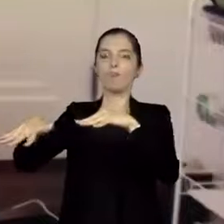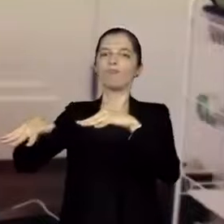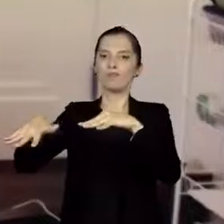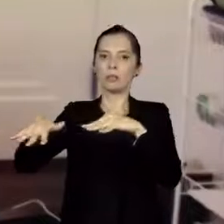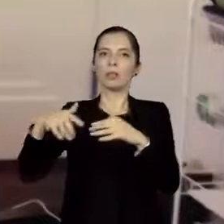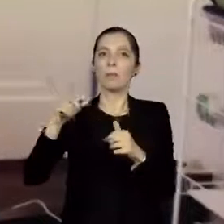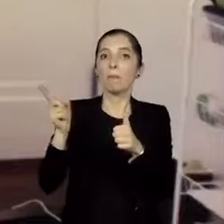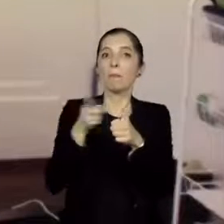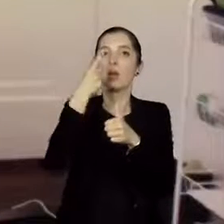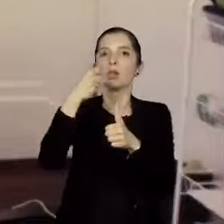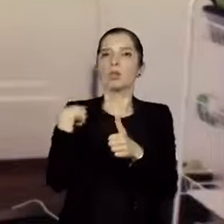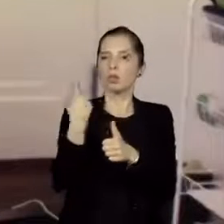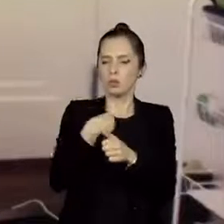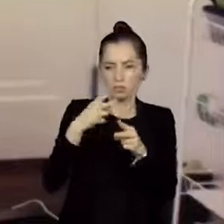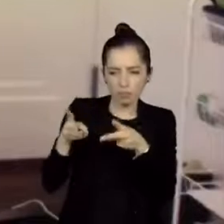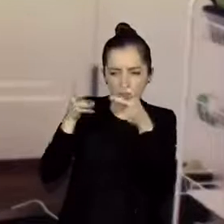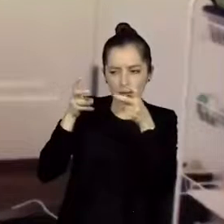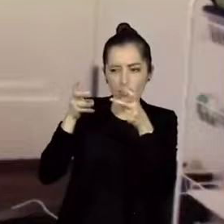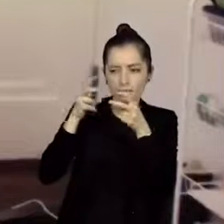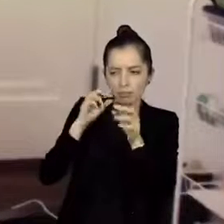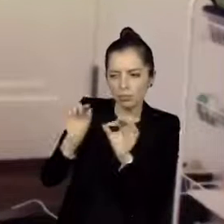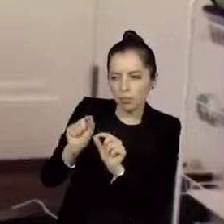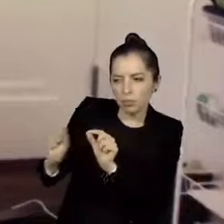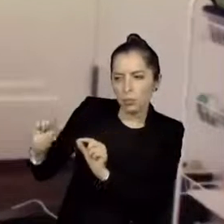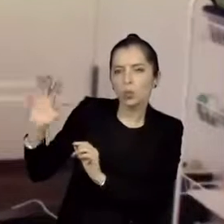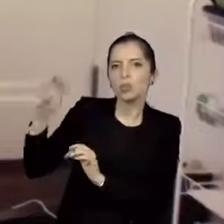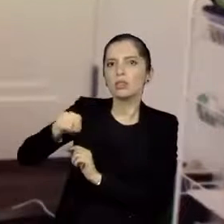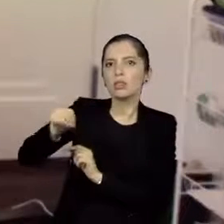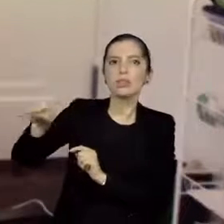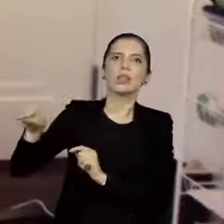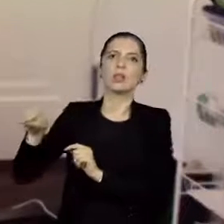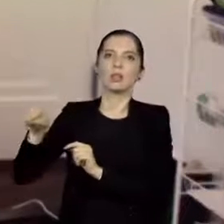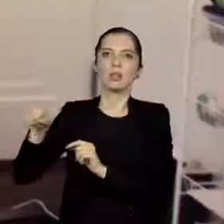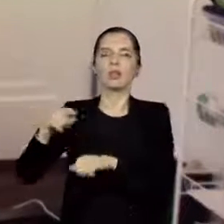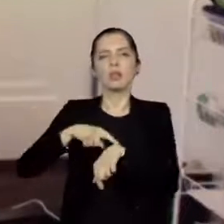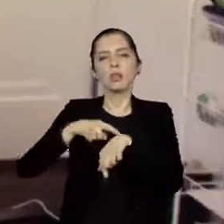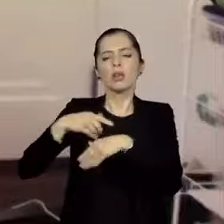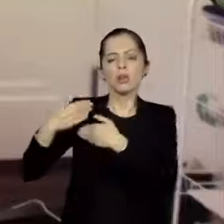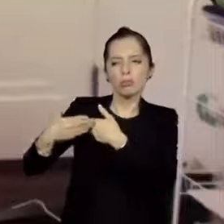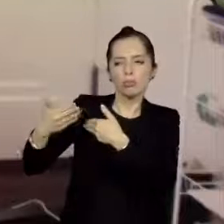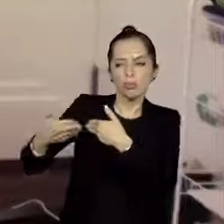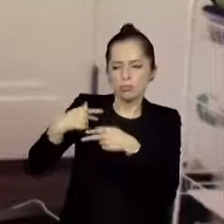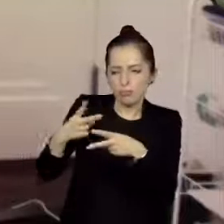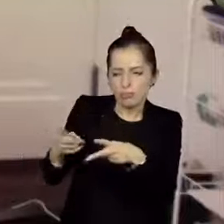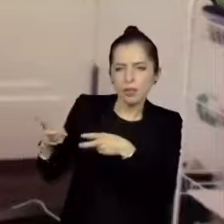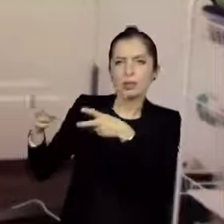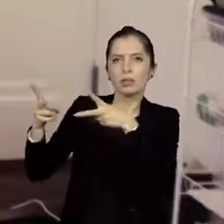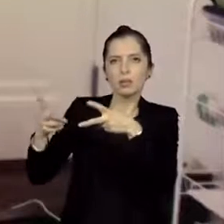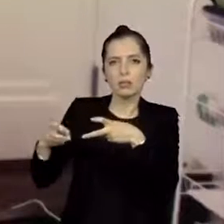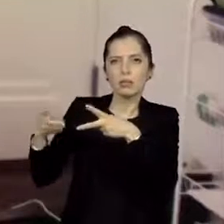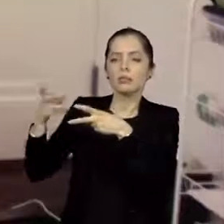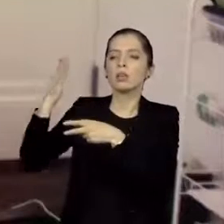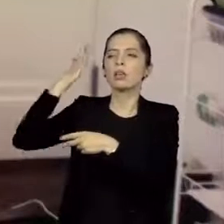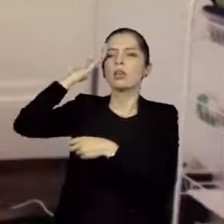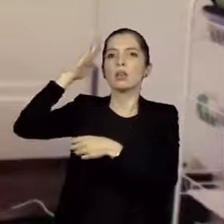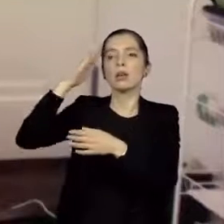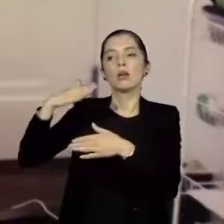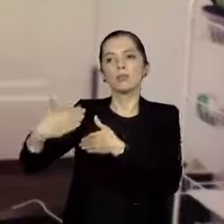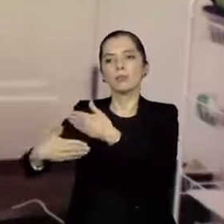things. First, we can never be complacent. No matter how long a peace has been in place,